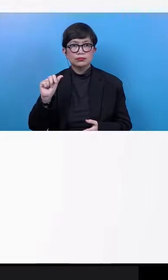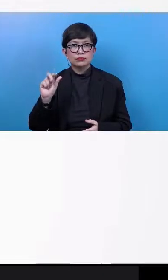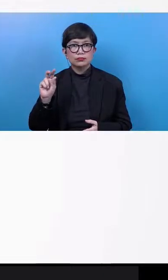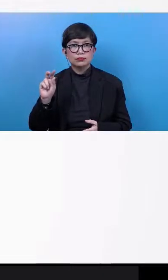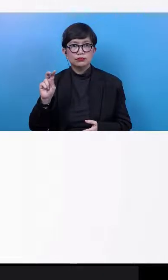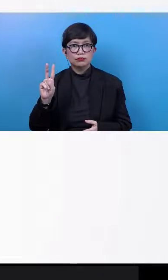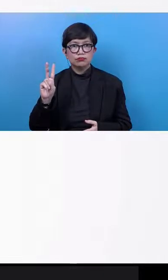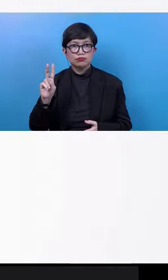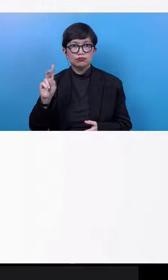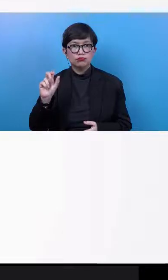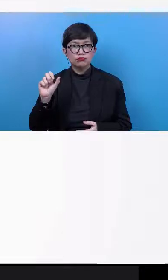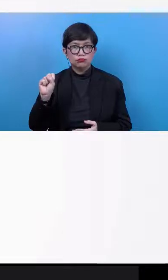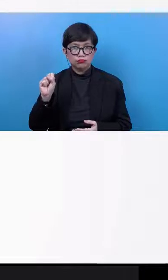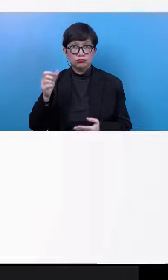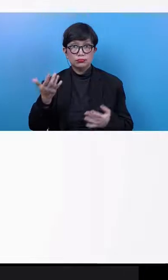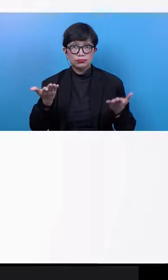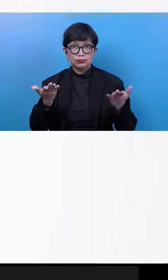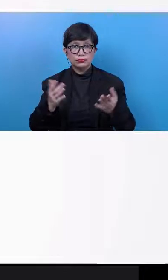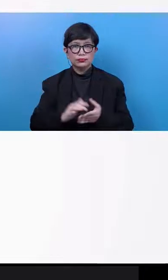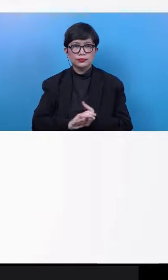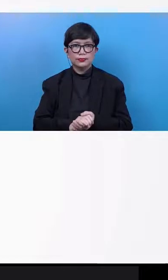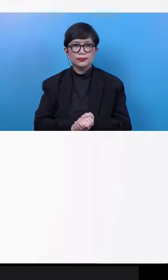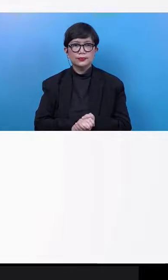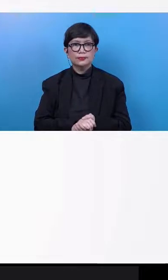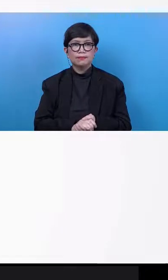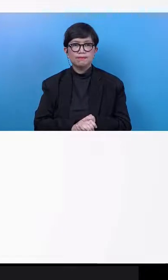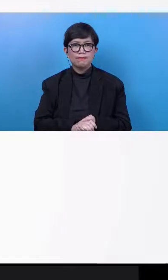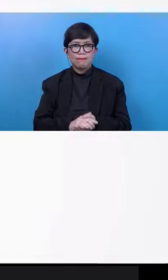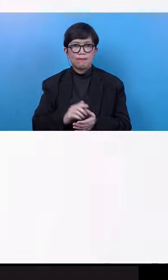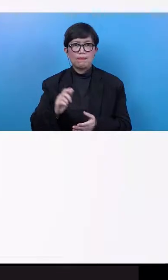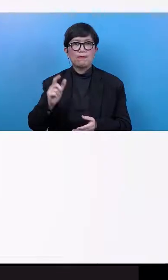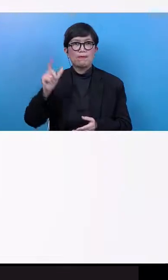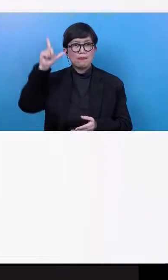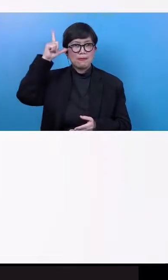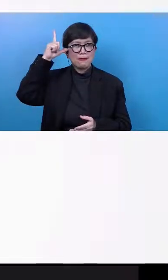So let's begin, even as our online panelists are coming.